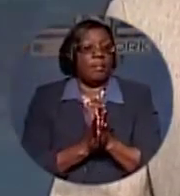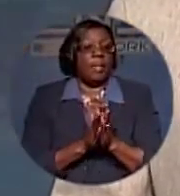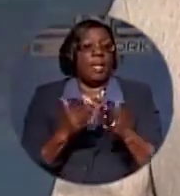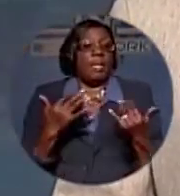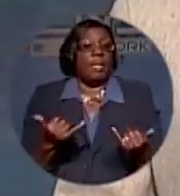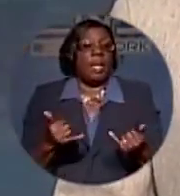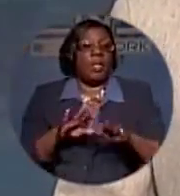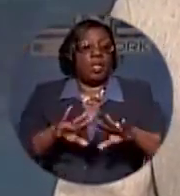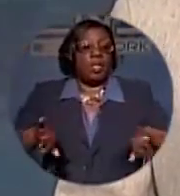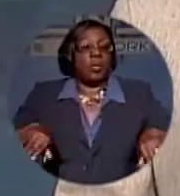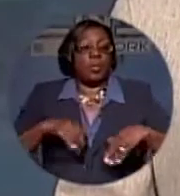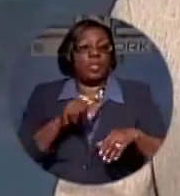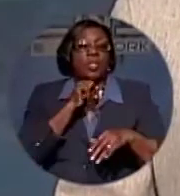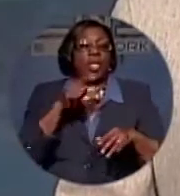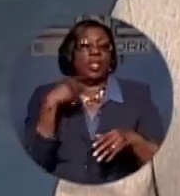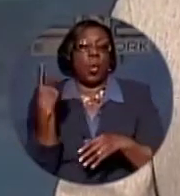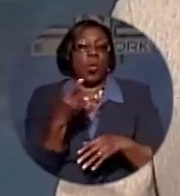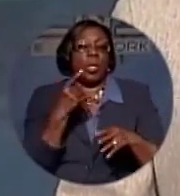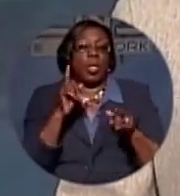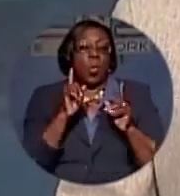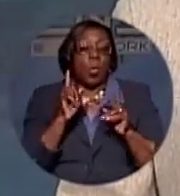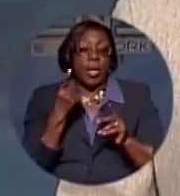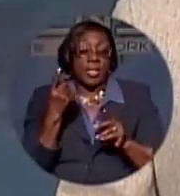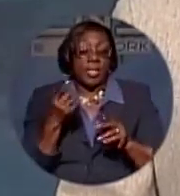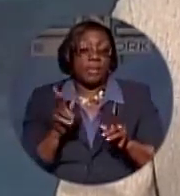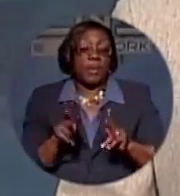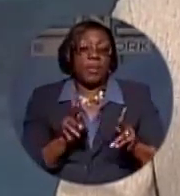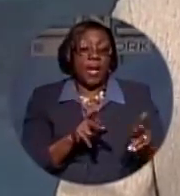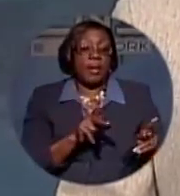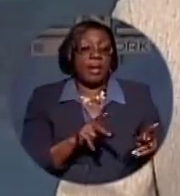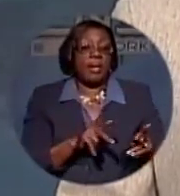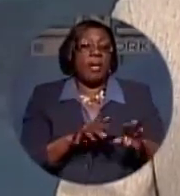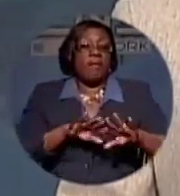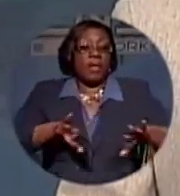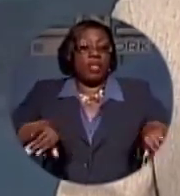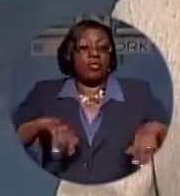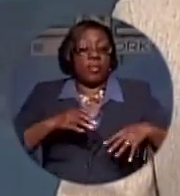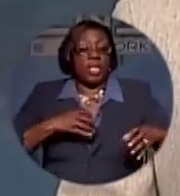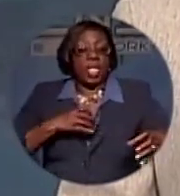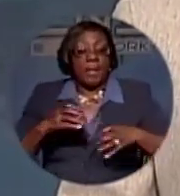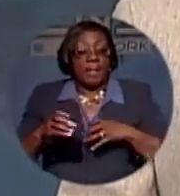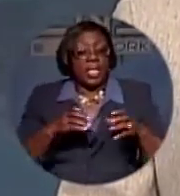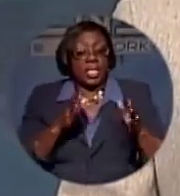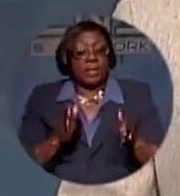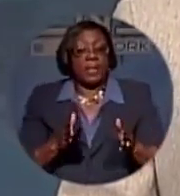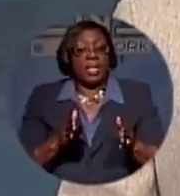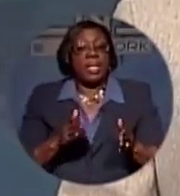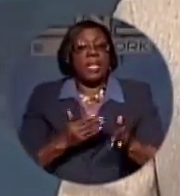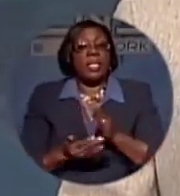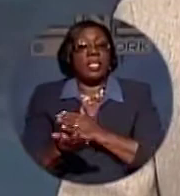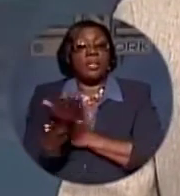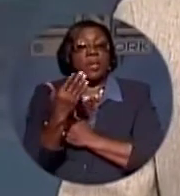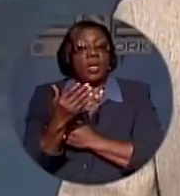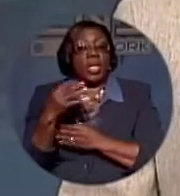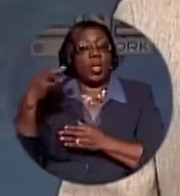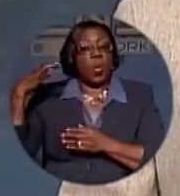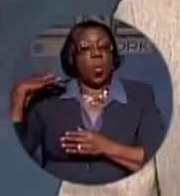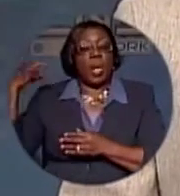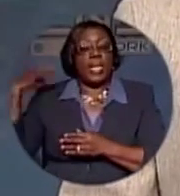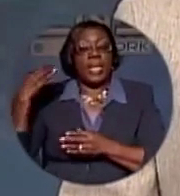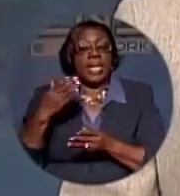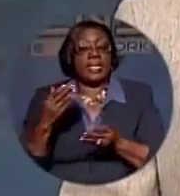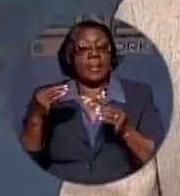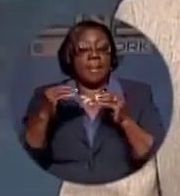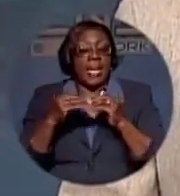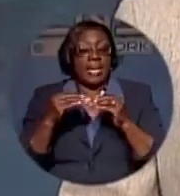Now, swimmers not the only ones preparing for the start of the Carifta Swimming Championships. This morning, volunteers met at the pool for their